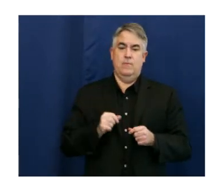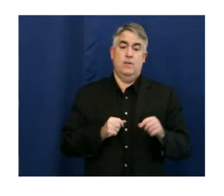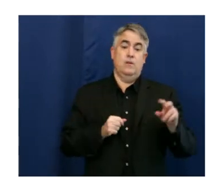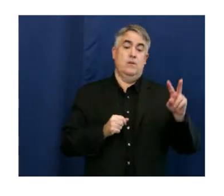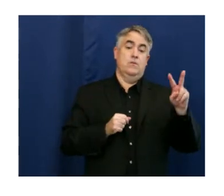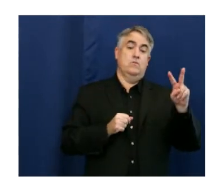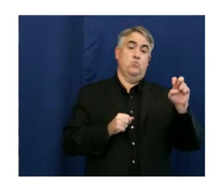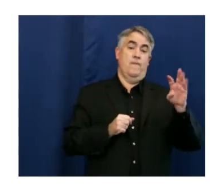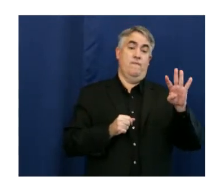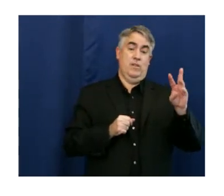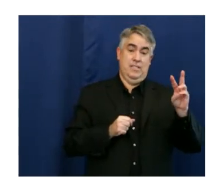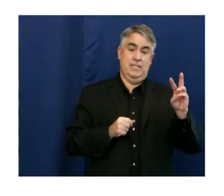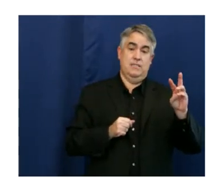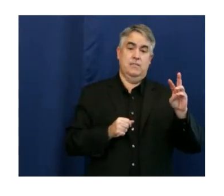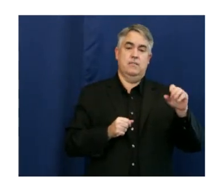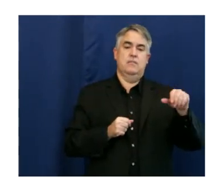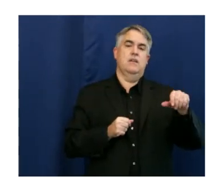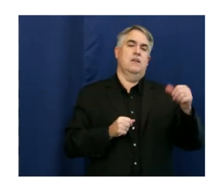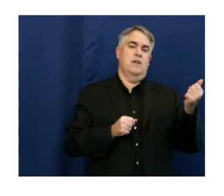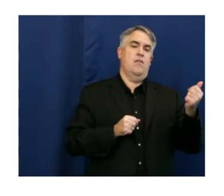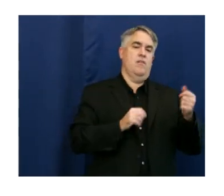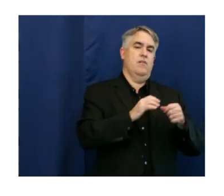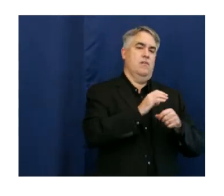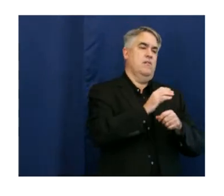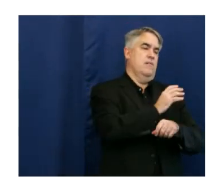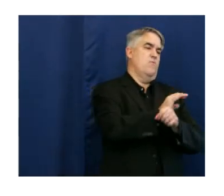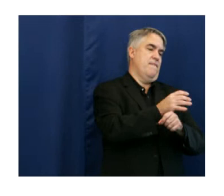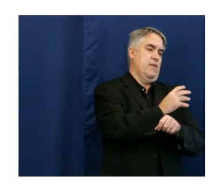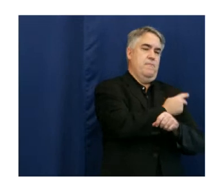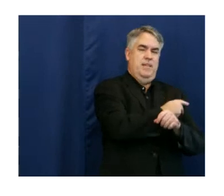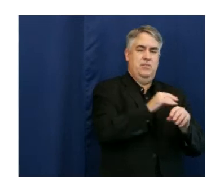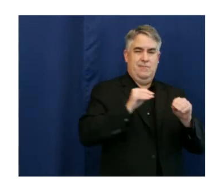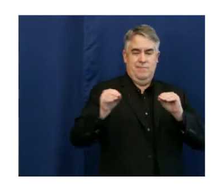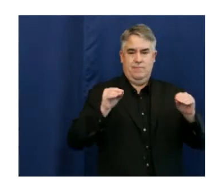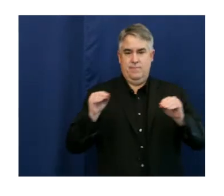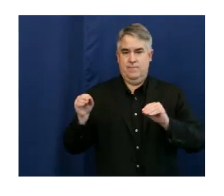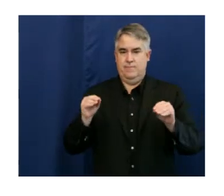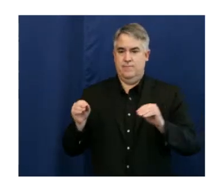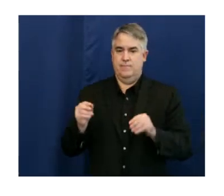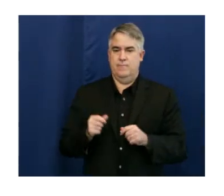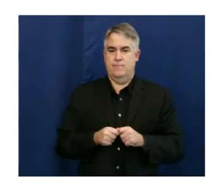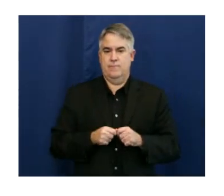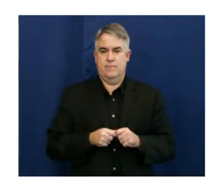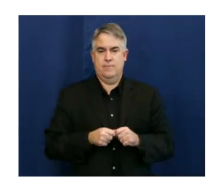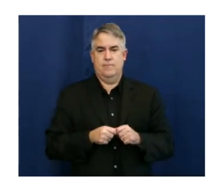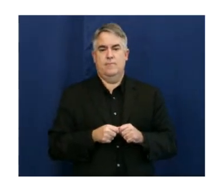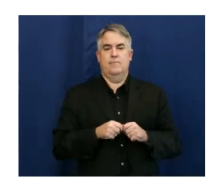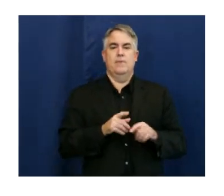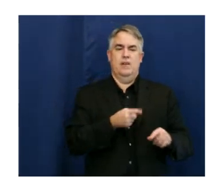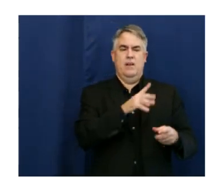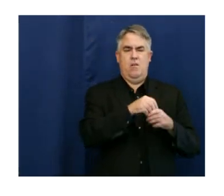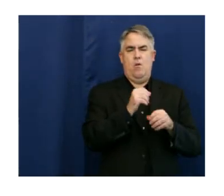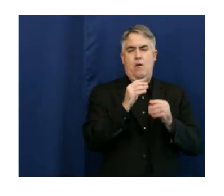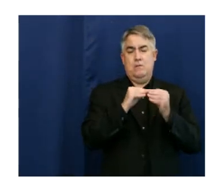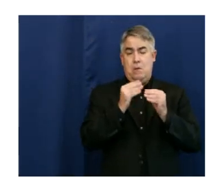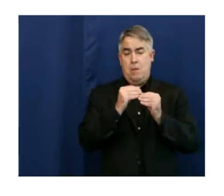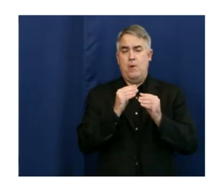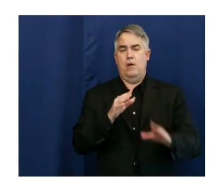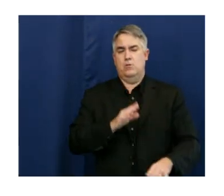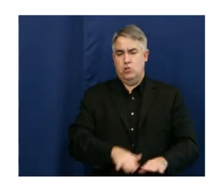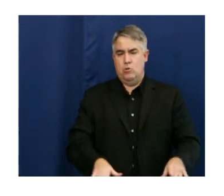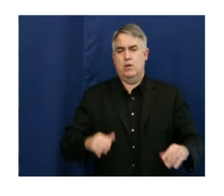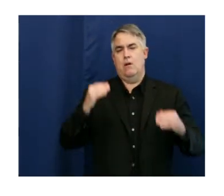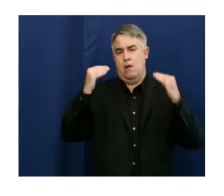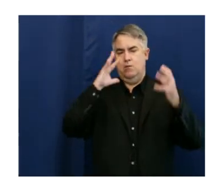box there is staffed and immediately available. That includes both adult ICU and pediatric ICU beds. The state does not count